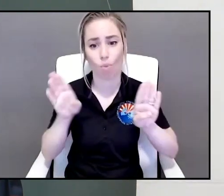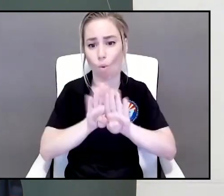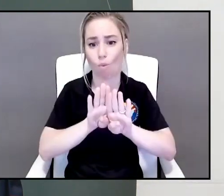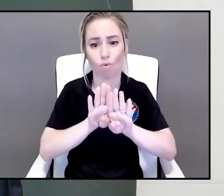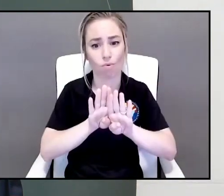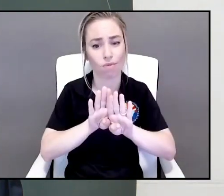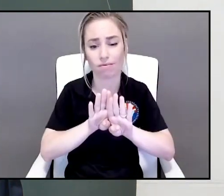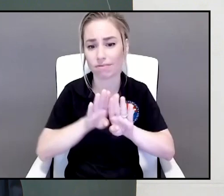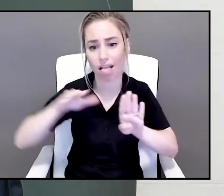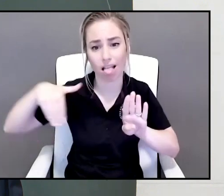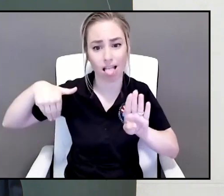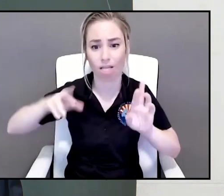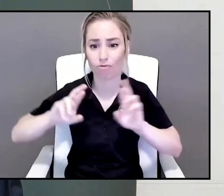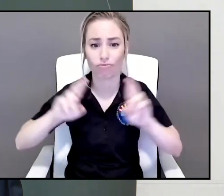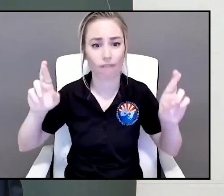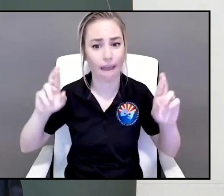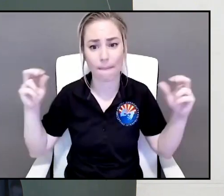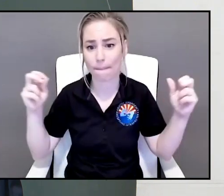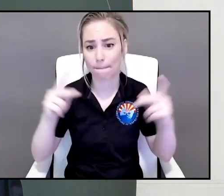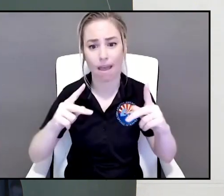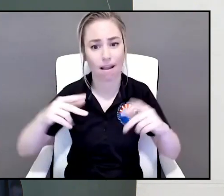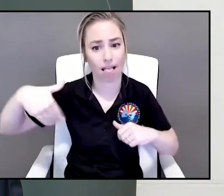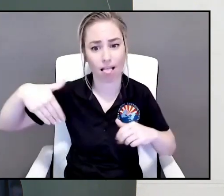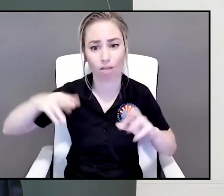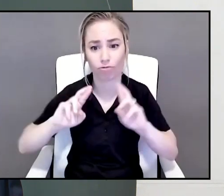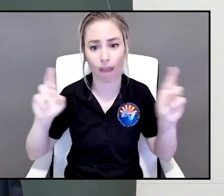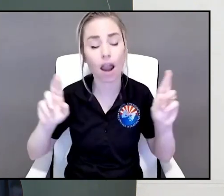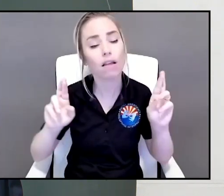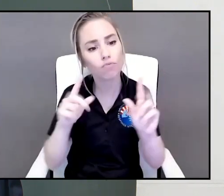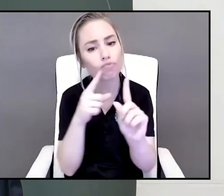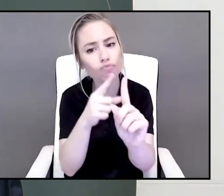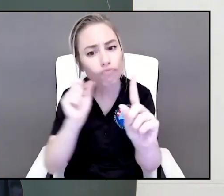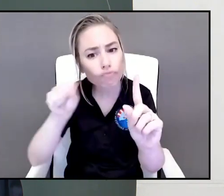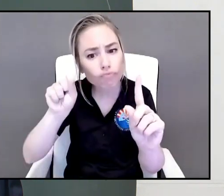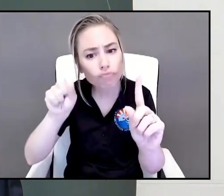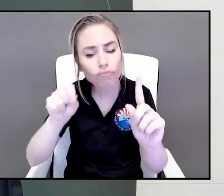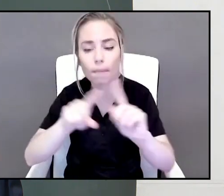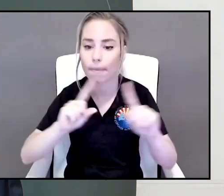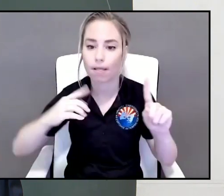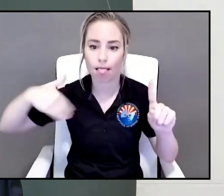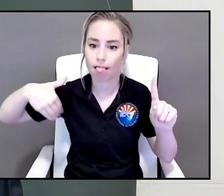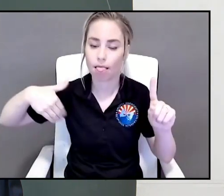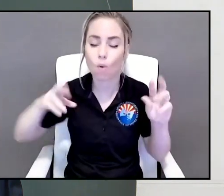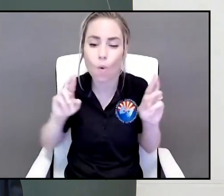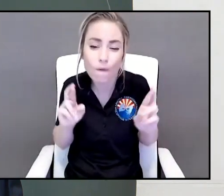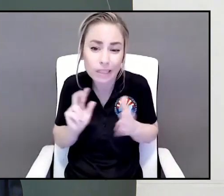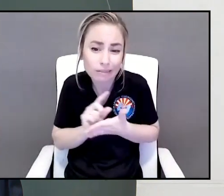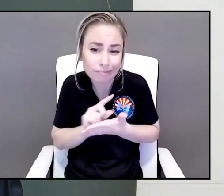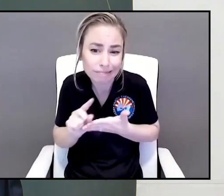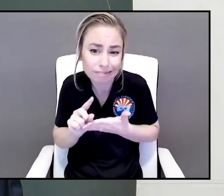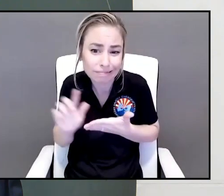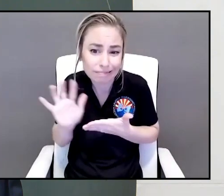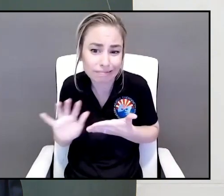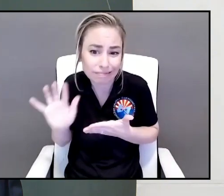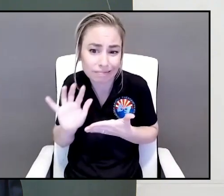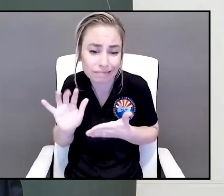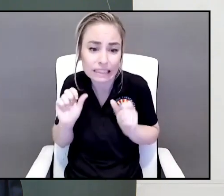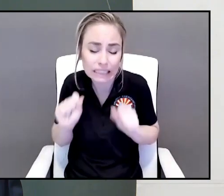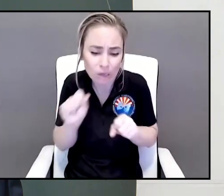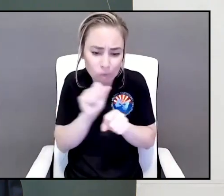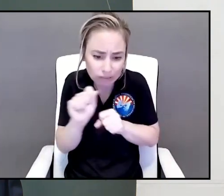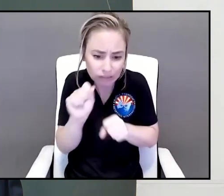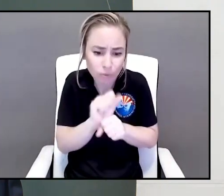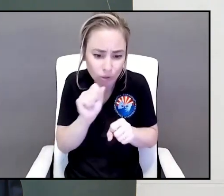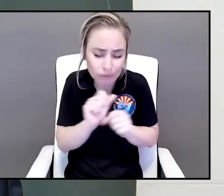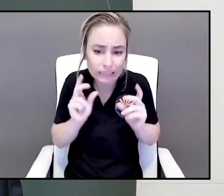folks back in, but that is our goal. And hopefully in the next week or so, we can get some of that work done and speed up